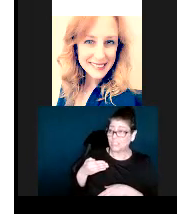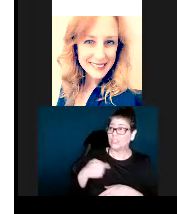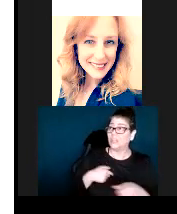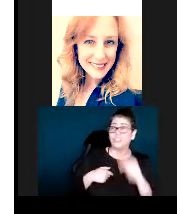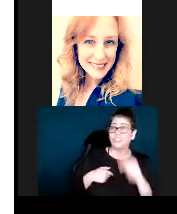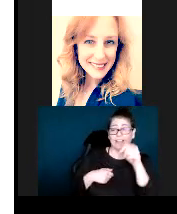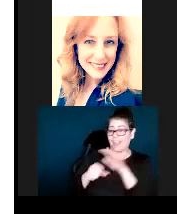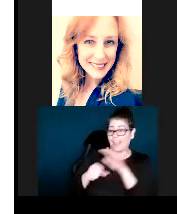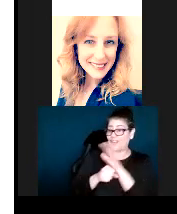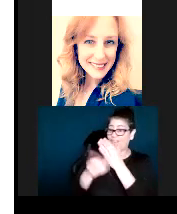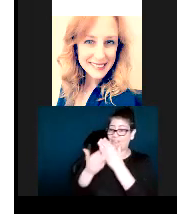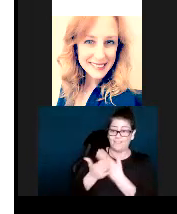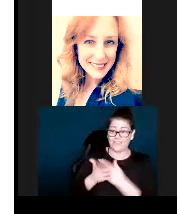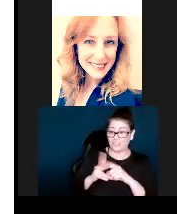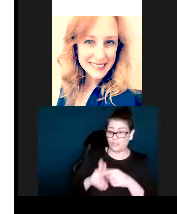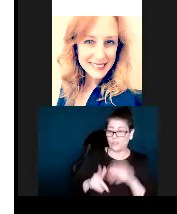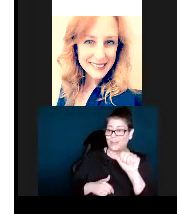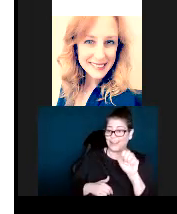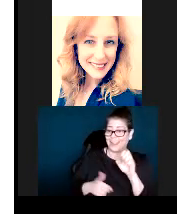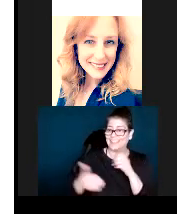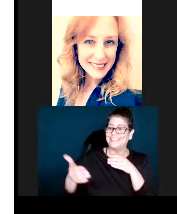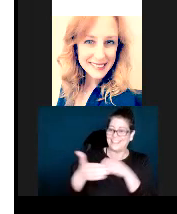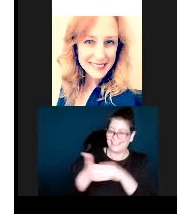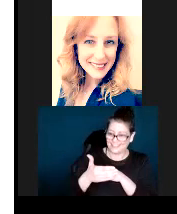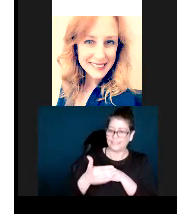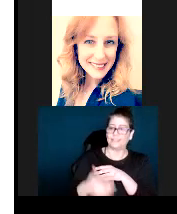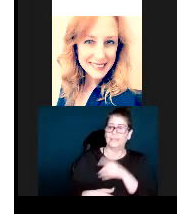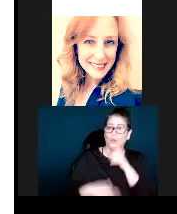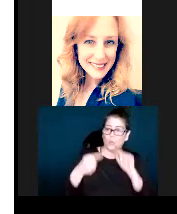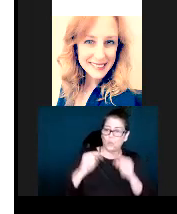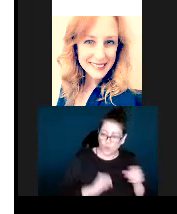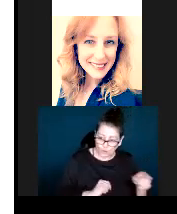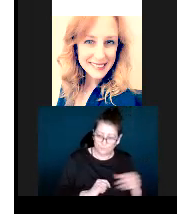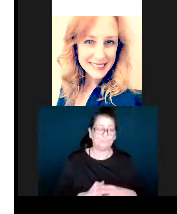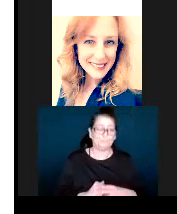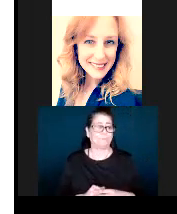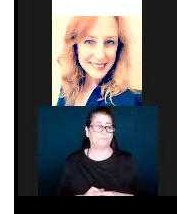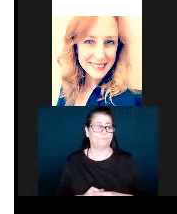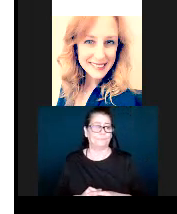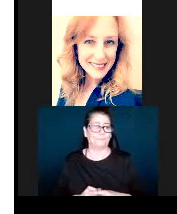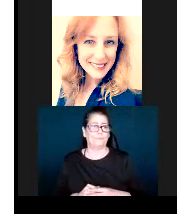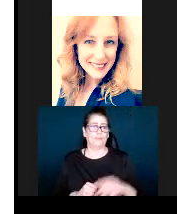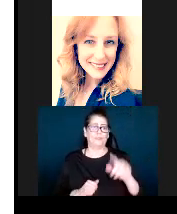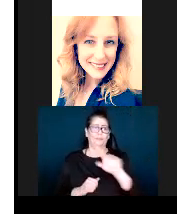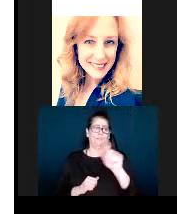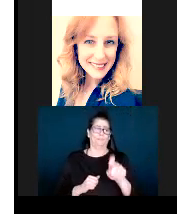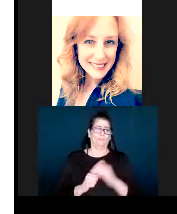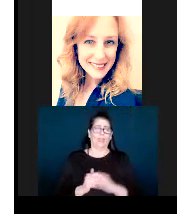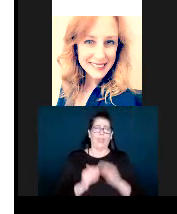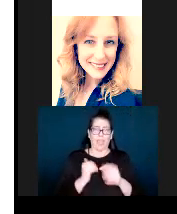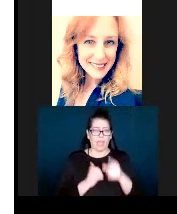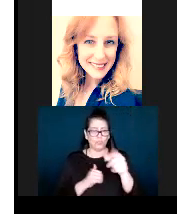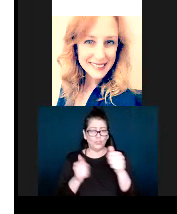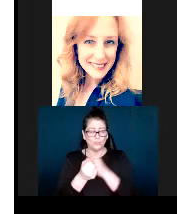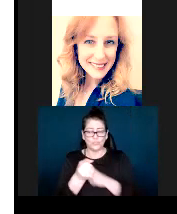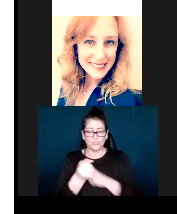enough evidence to start a case against her perpetrator. So the question here is, how would you, along with support from the